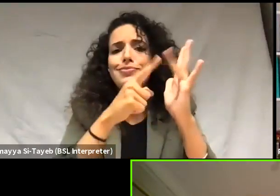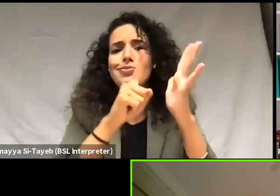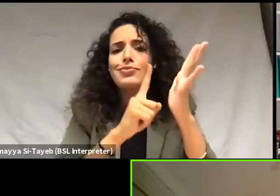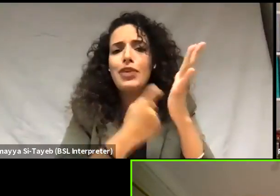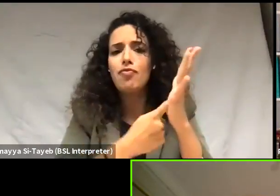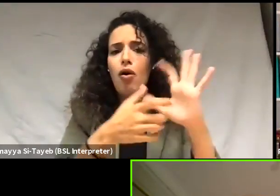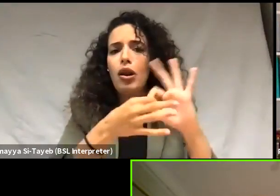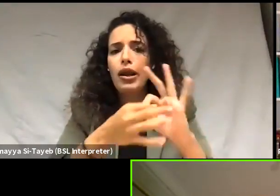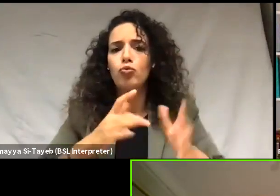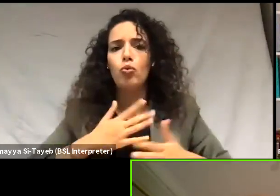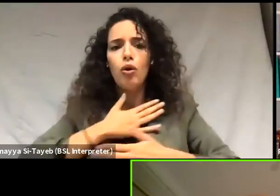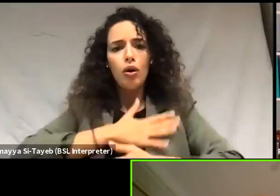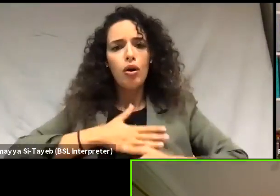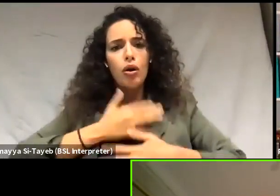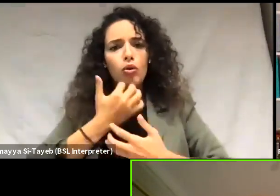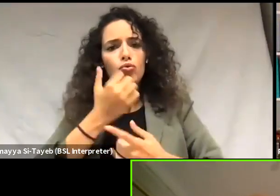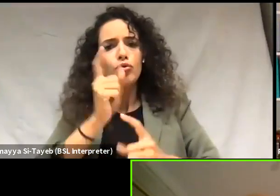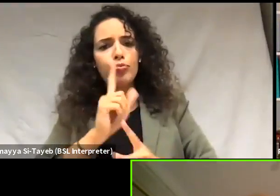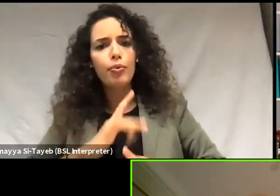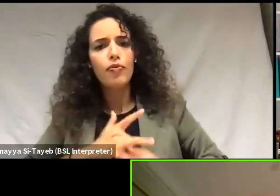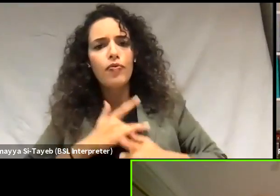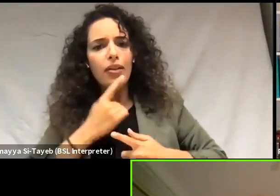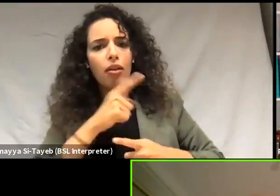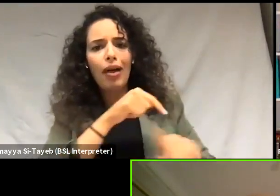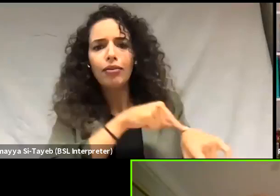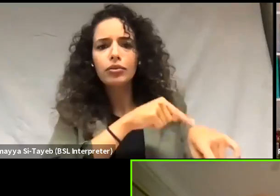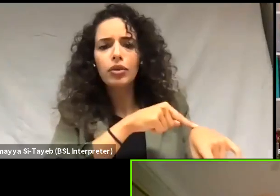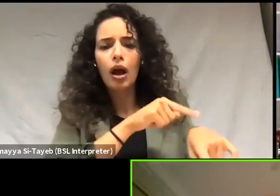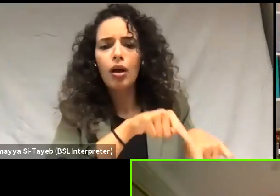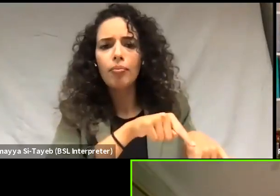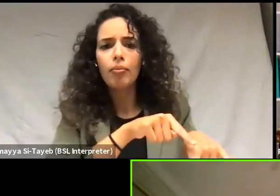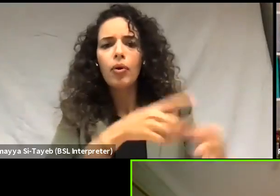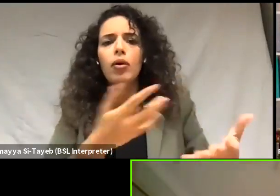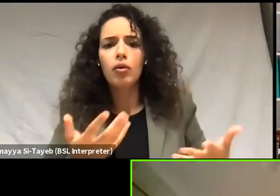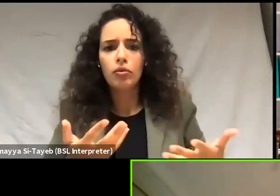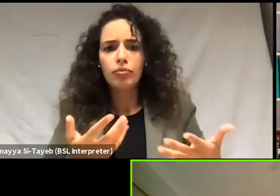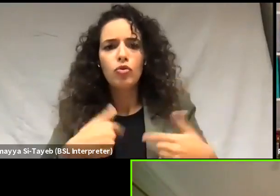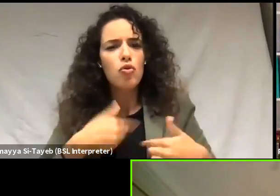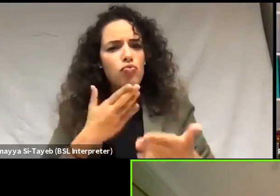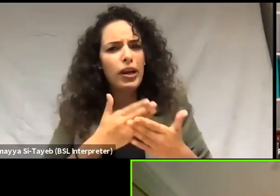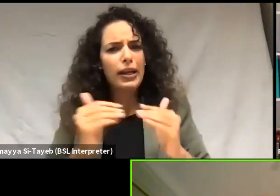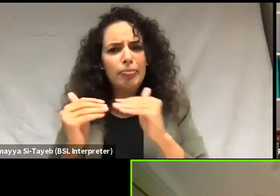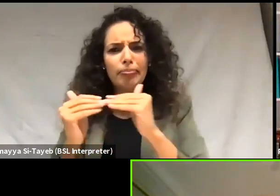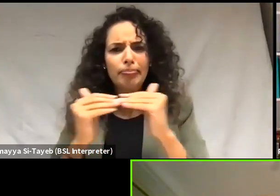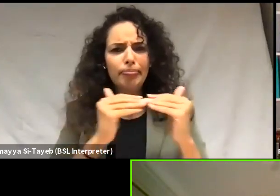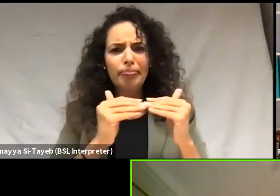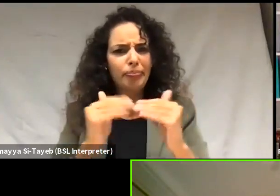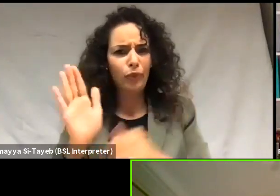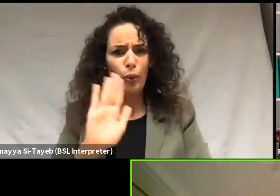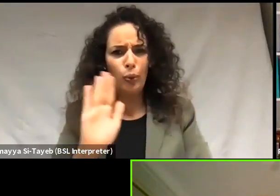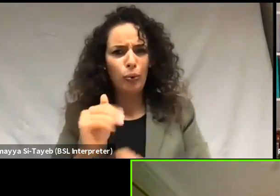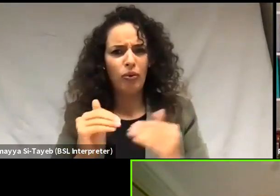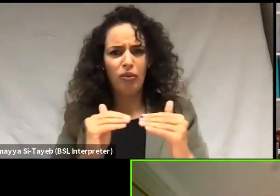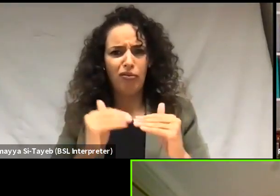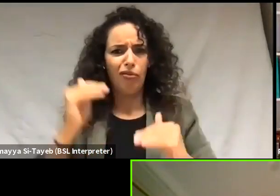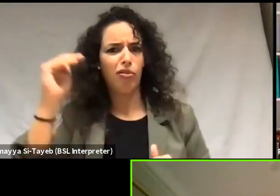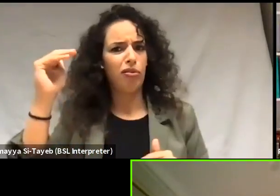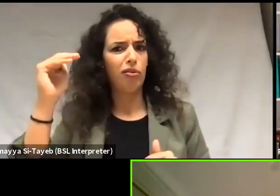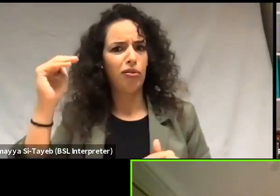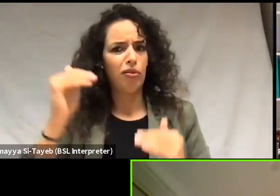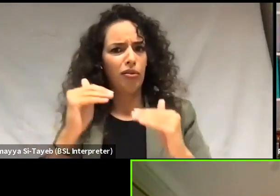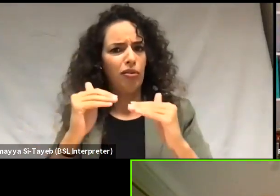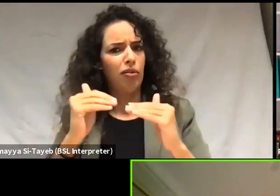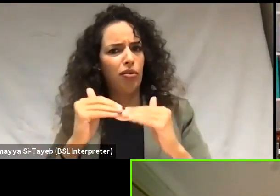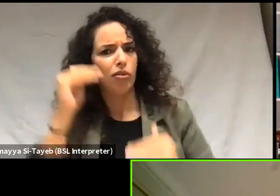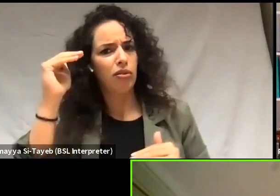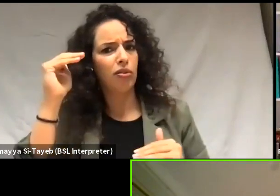really an issue of consistency here. And so by the beginning of 2019, we effectively had